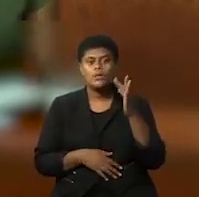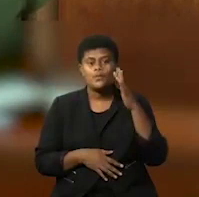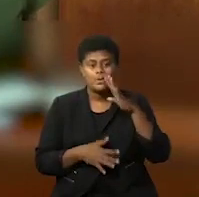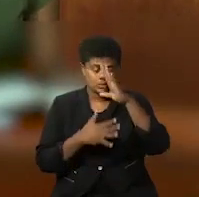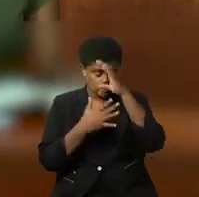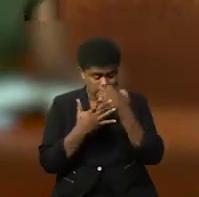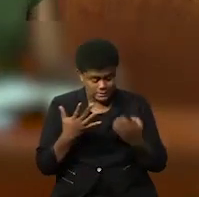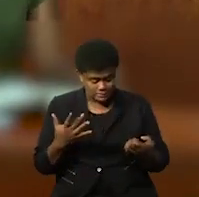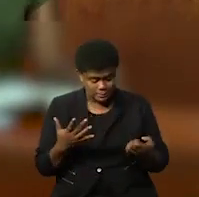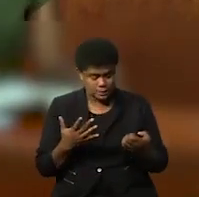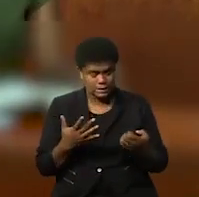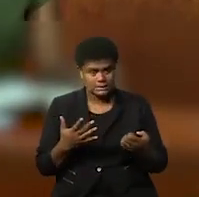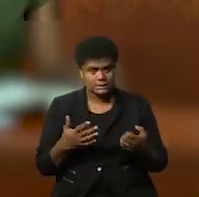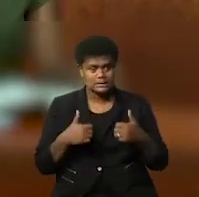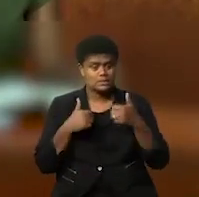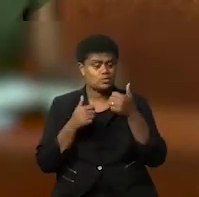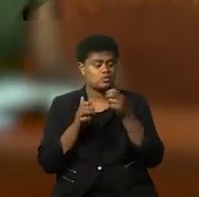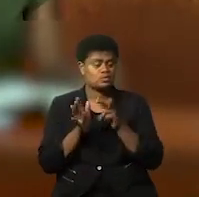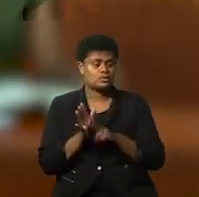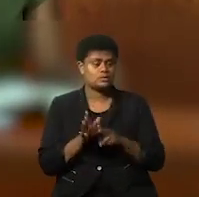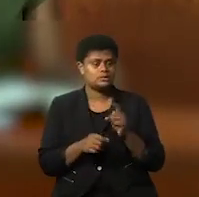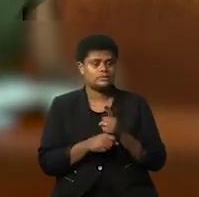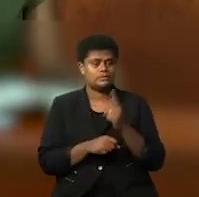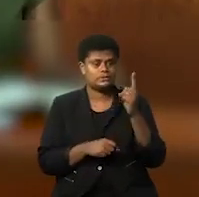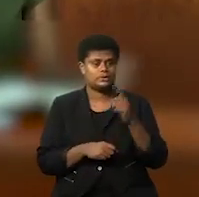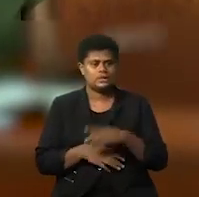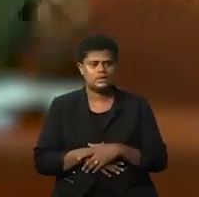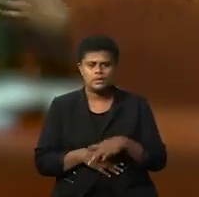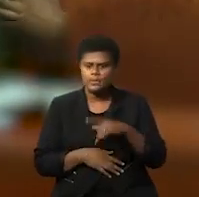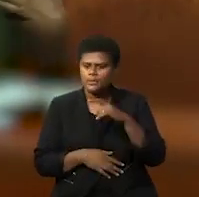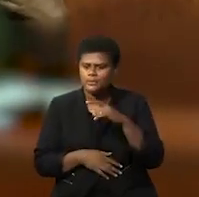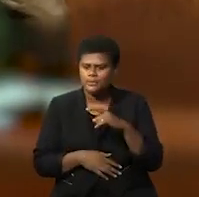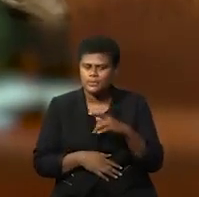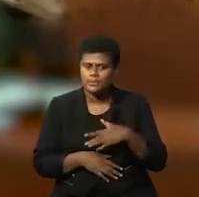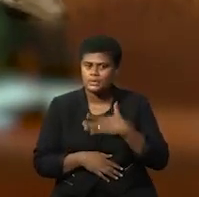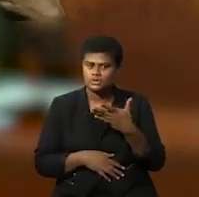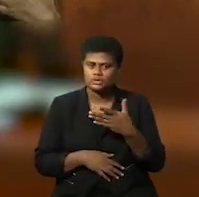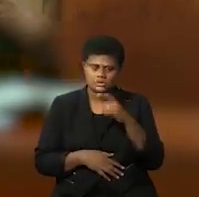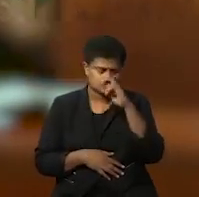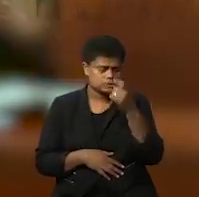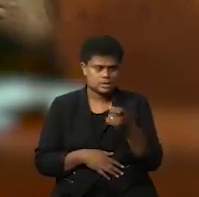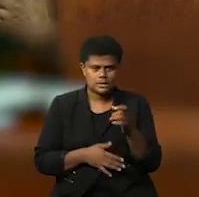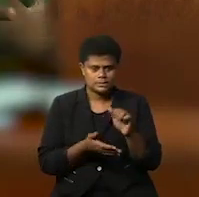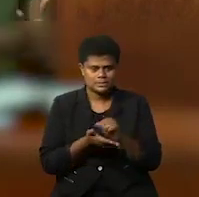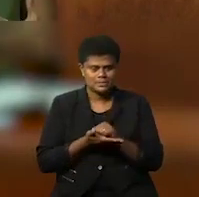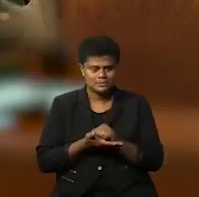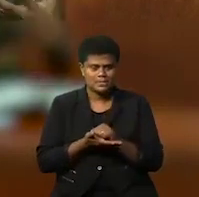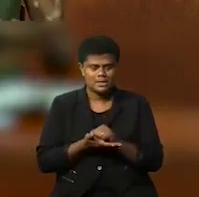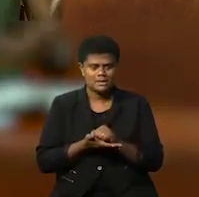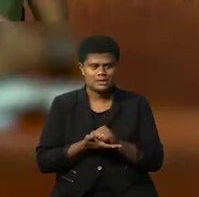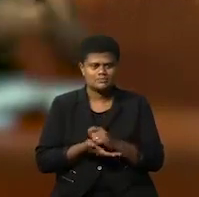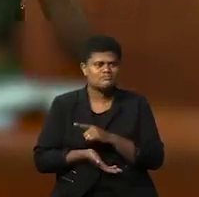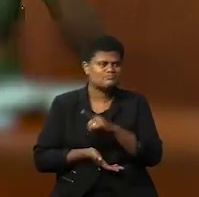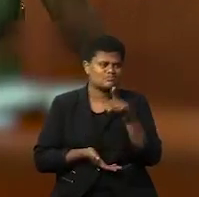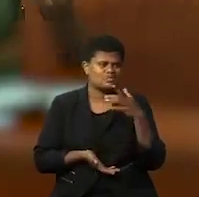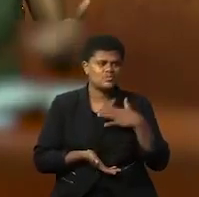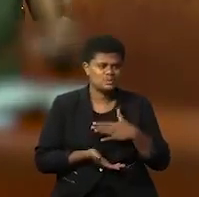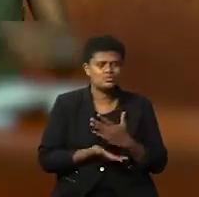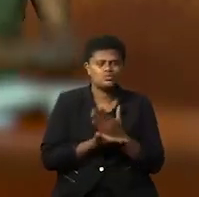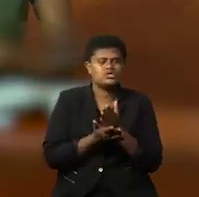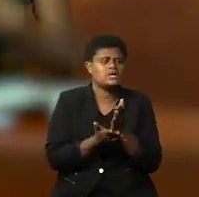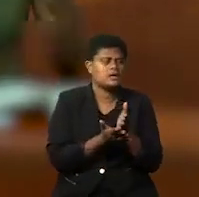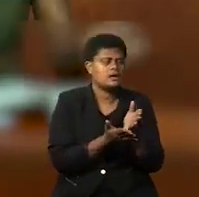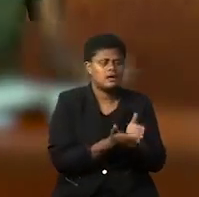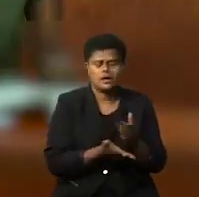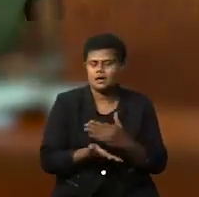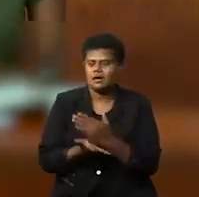we find that when we experience the goodness of God, the interesting thing about it is that you just can't keep it in. ultimately, it just comes unconsciously. You want to share it.